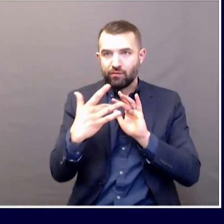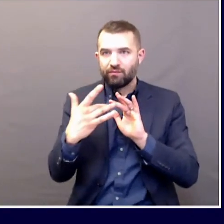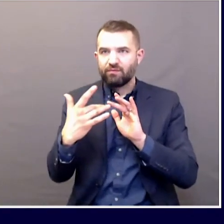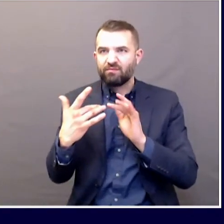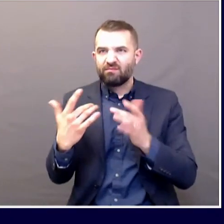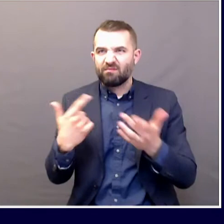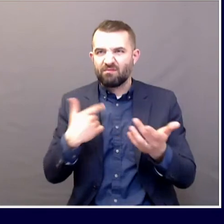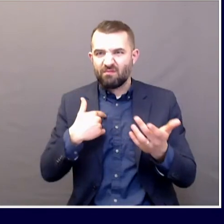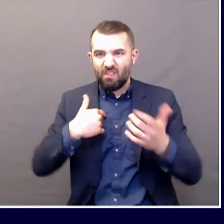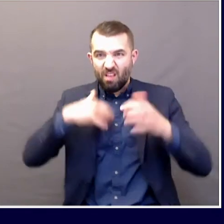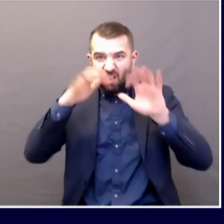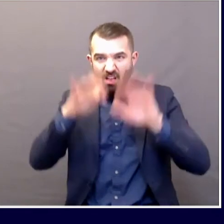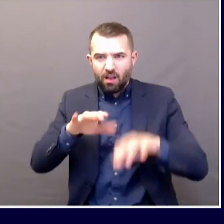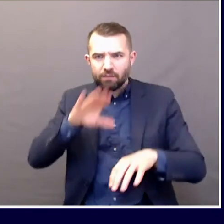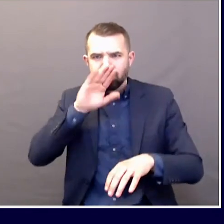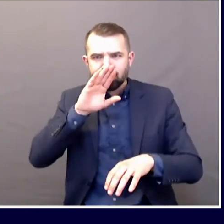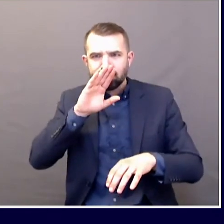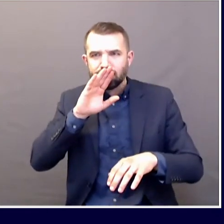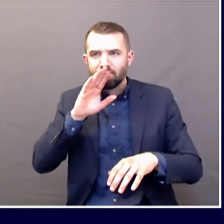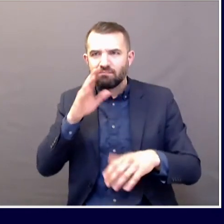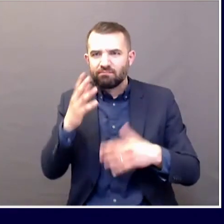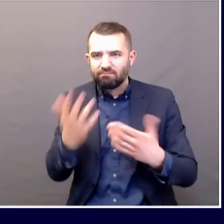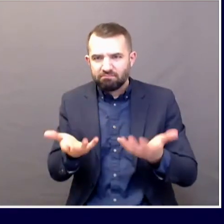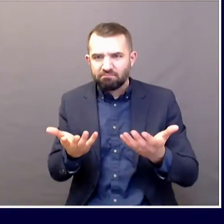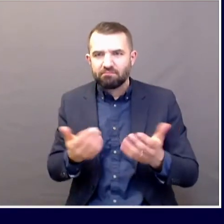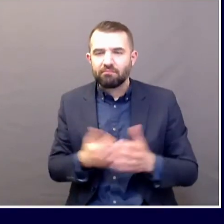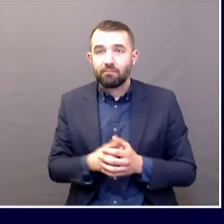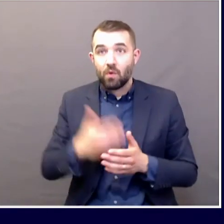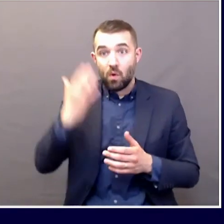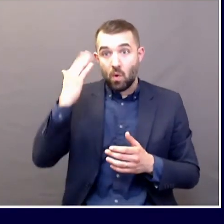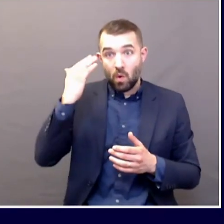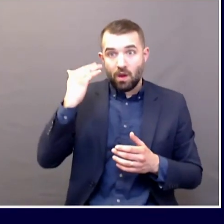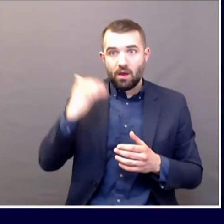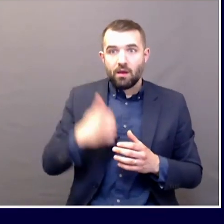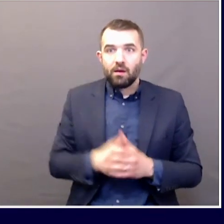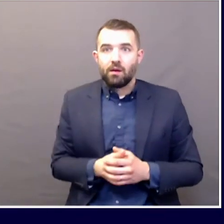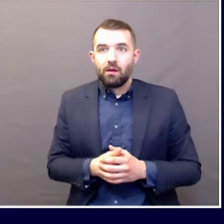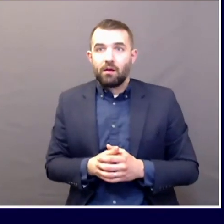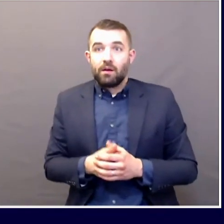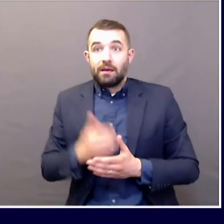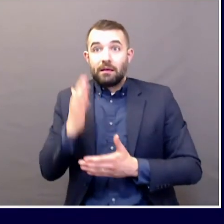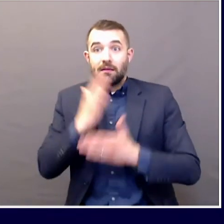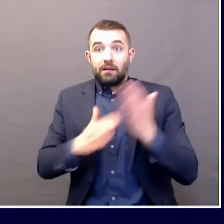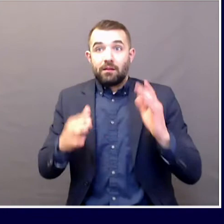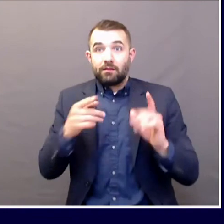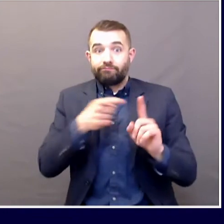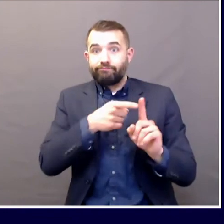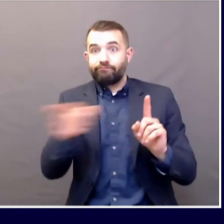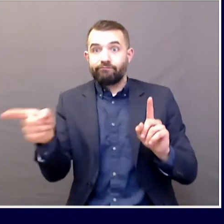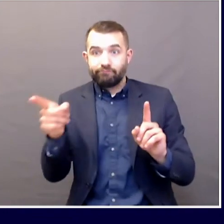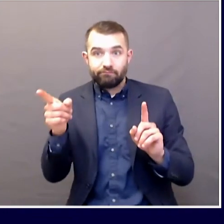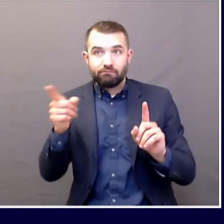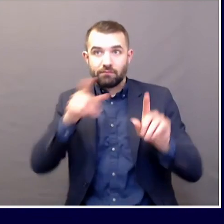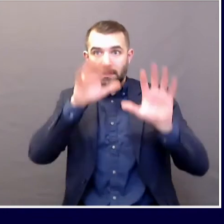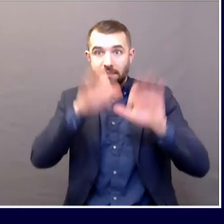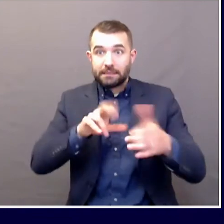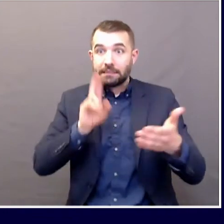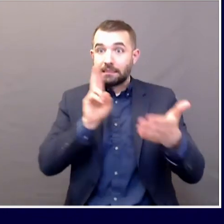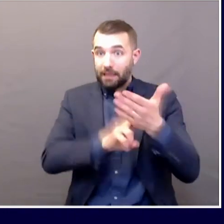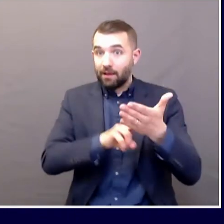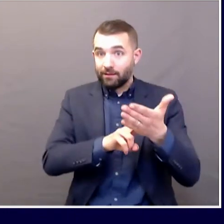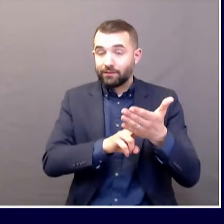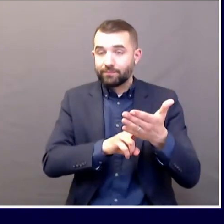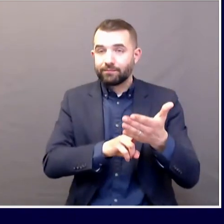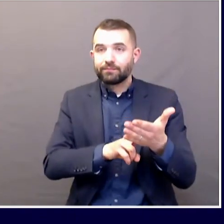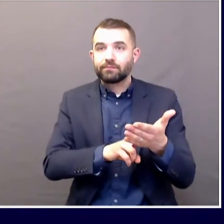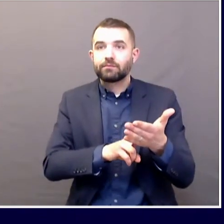concern that there were some people who were able to sign up for a Walgreens vaccine appointment and may not necessarily go through the proper